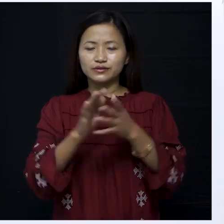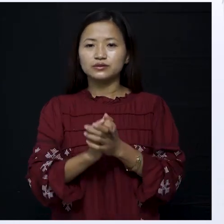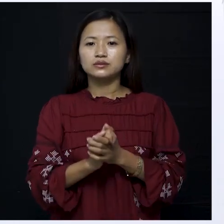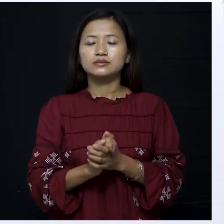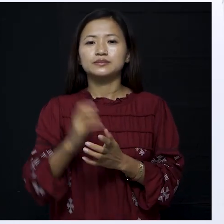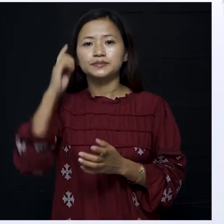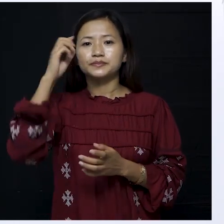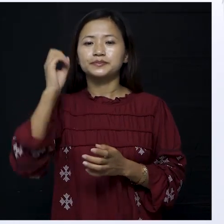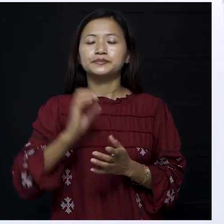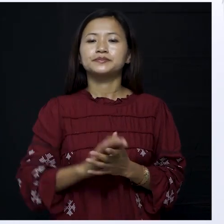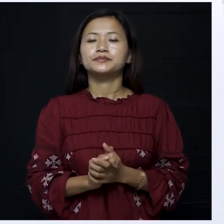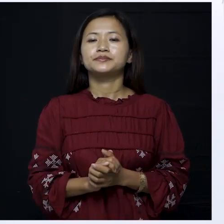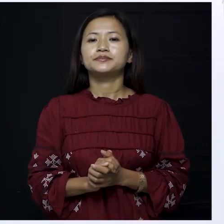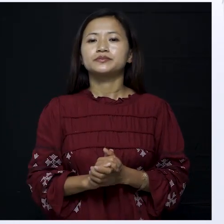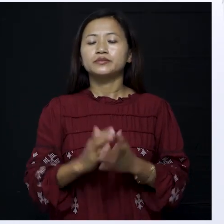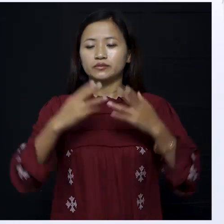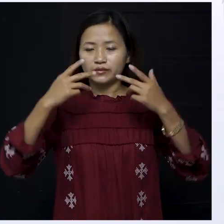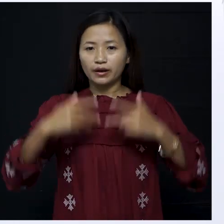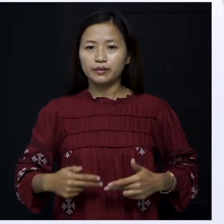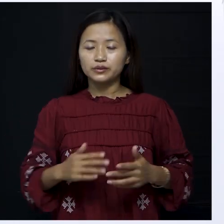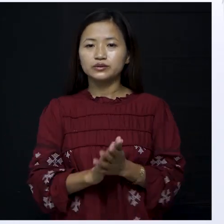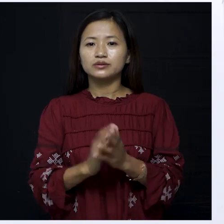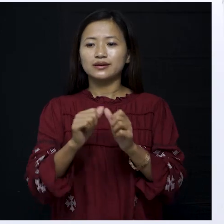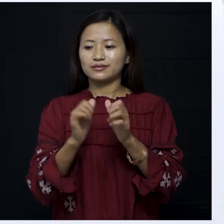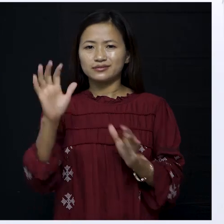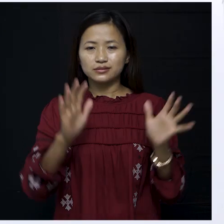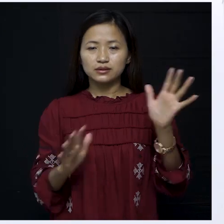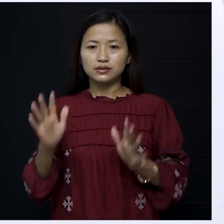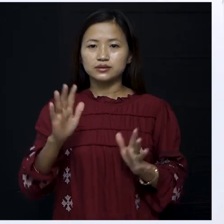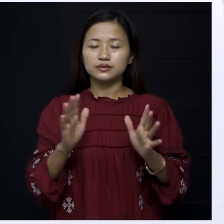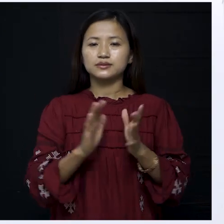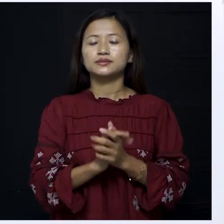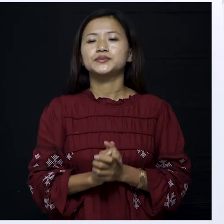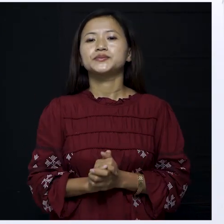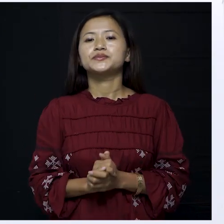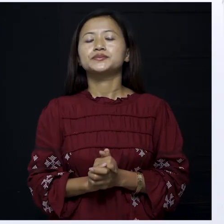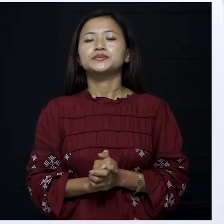to habitual actions